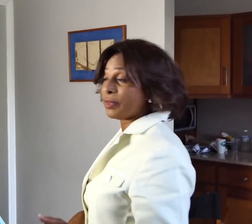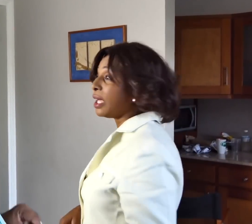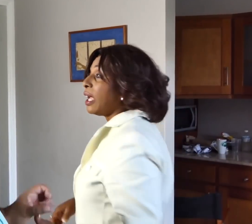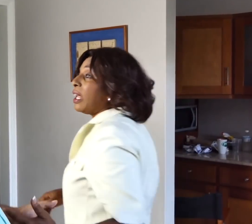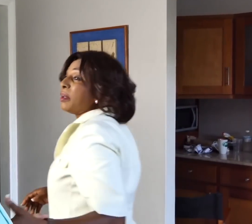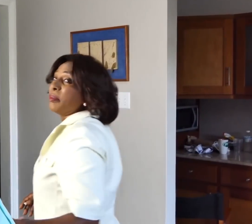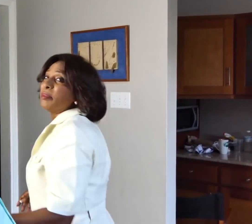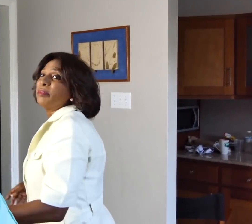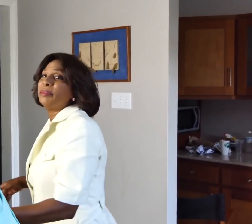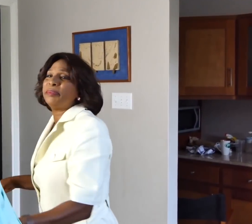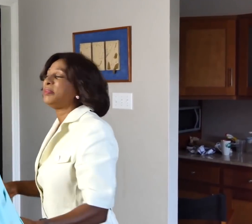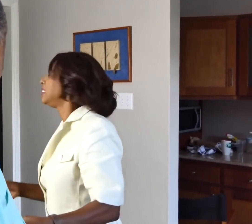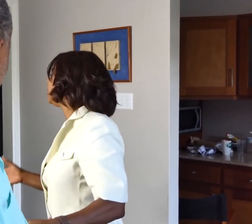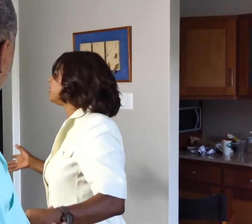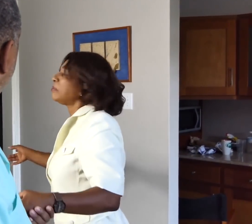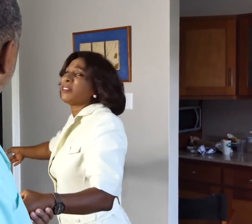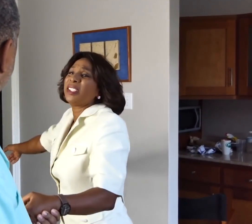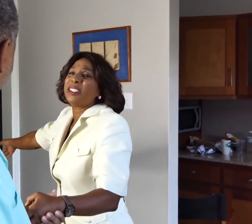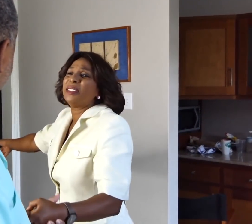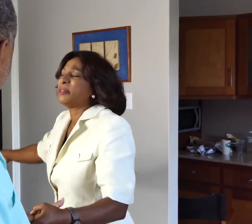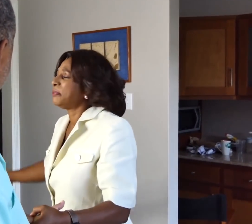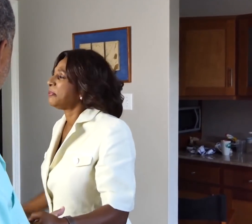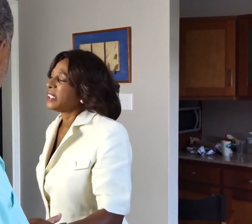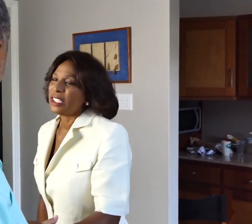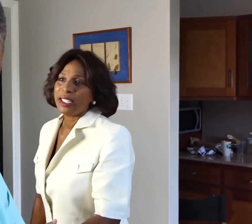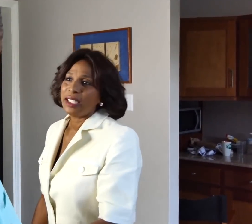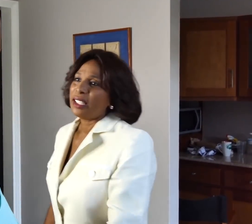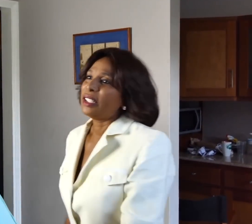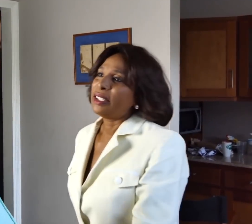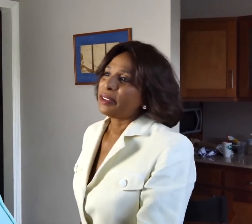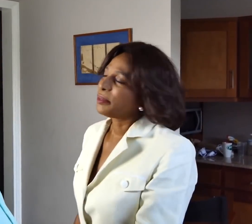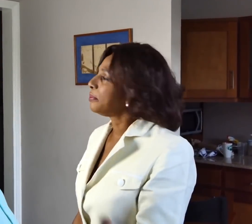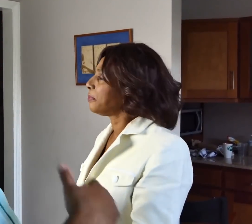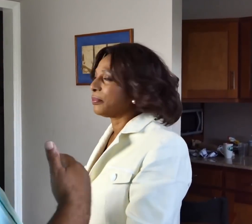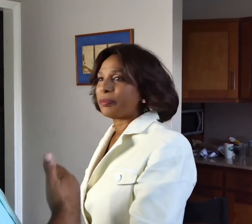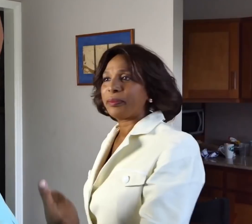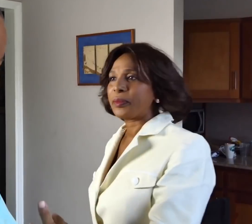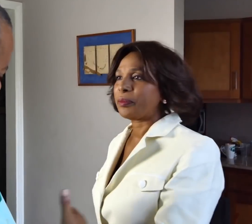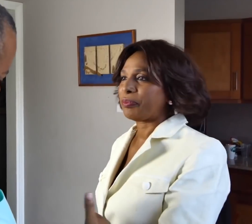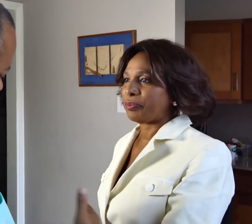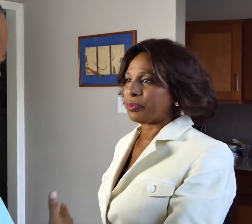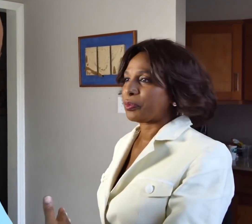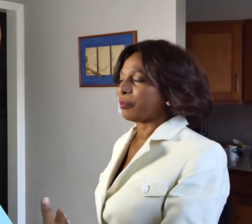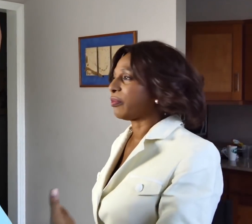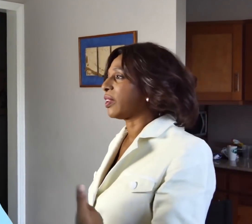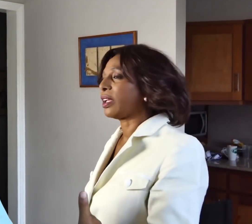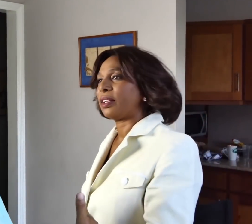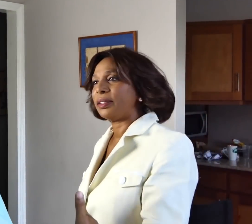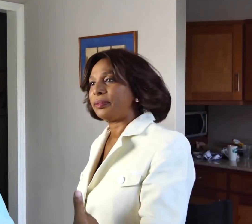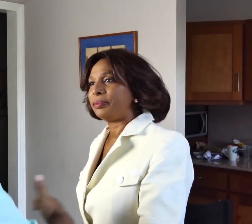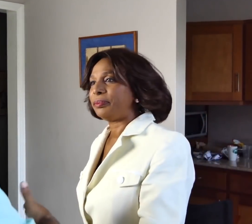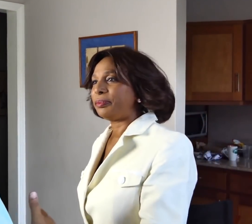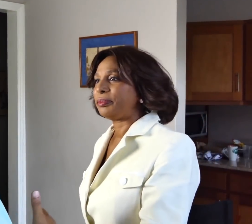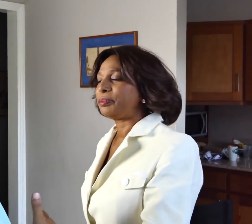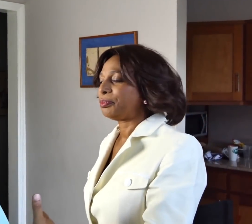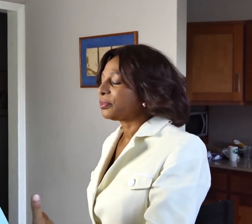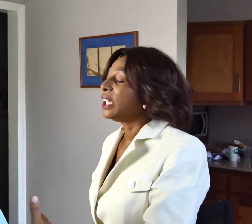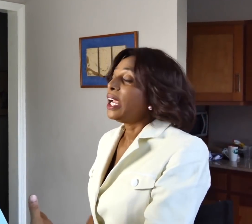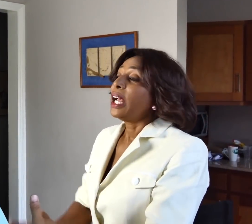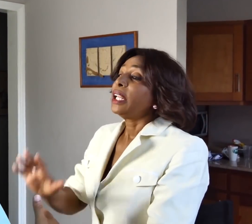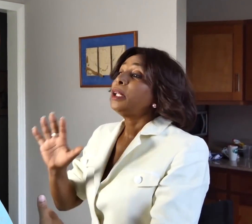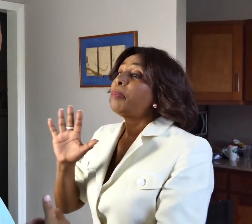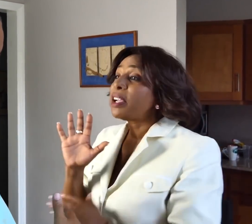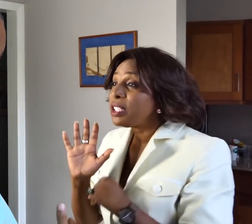insurance. That don't sound bad. So this deposit insurance cover all my